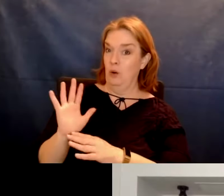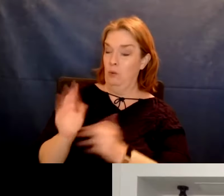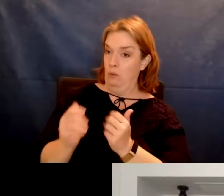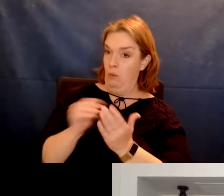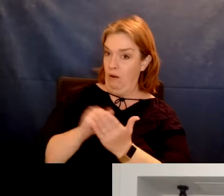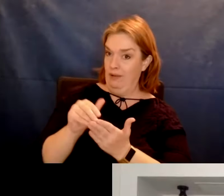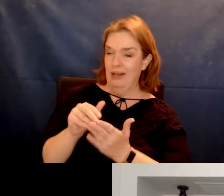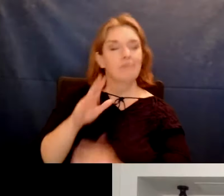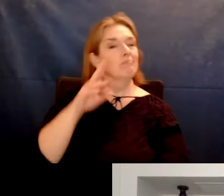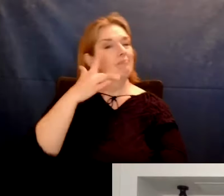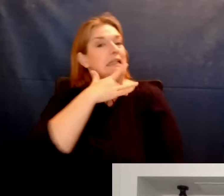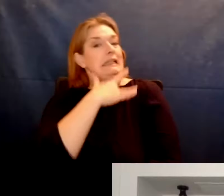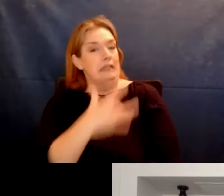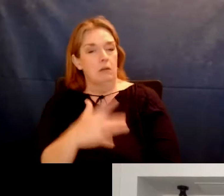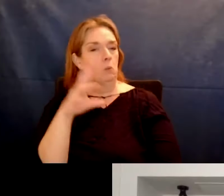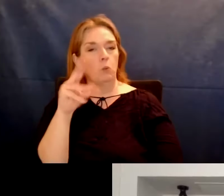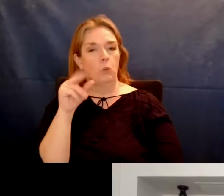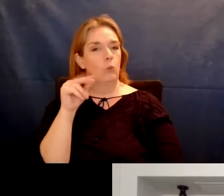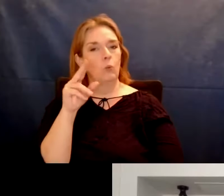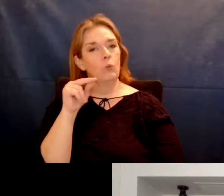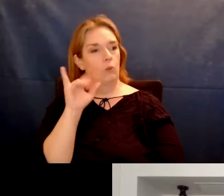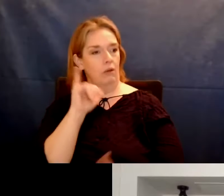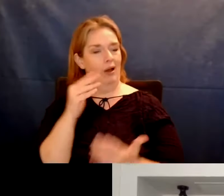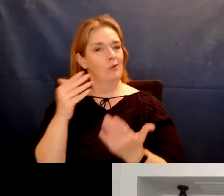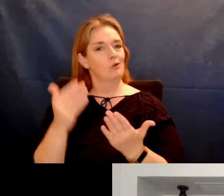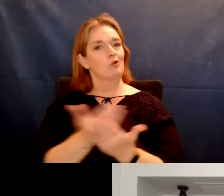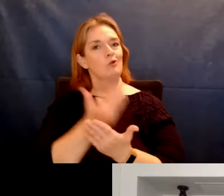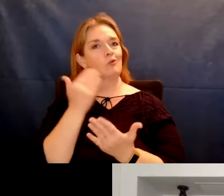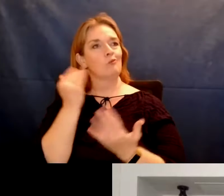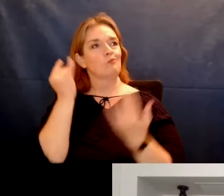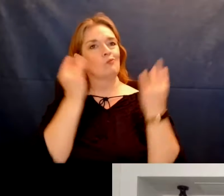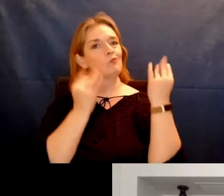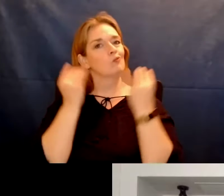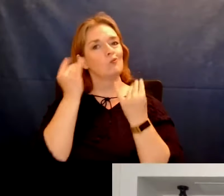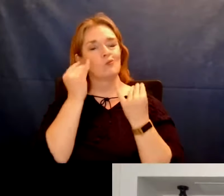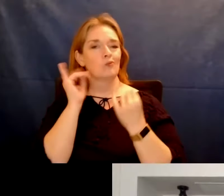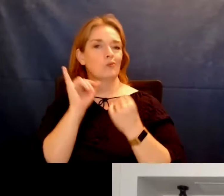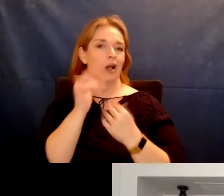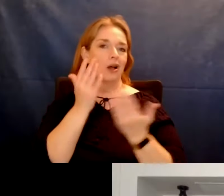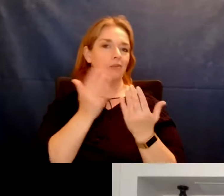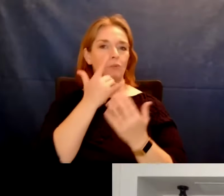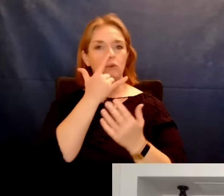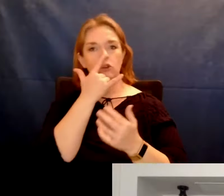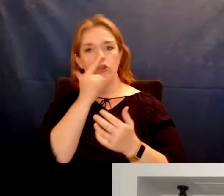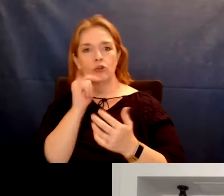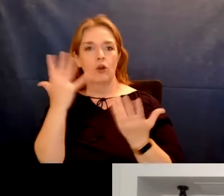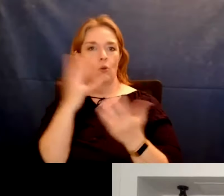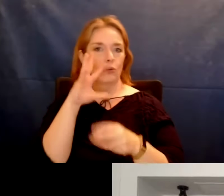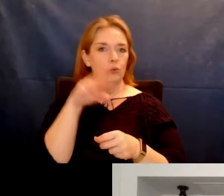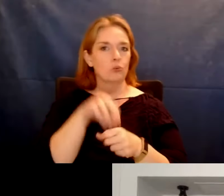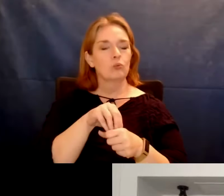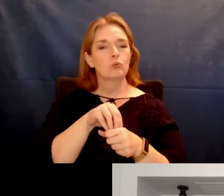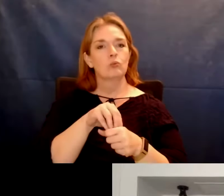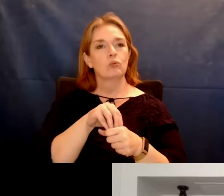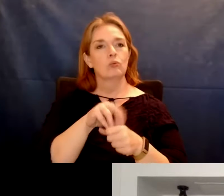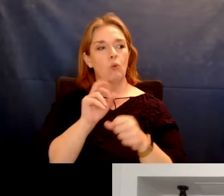usually use video. And so that was new to think about what a video or a group of